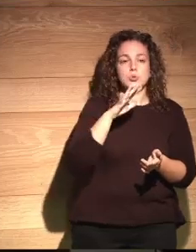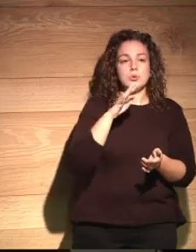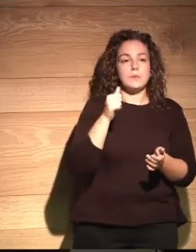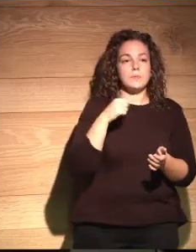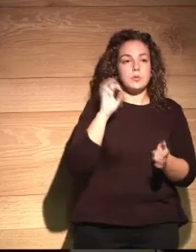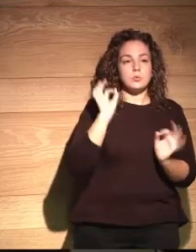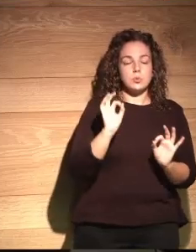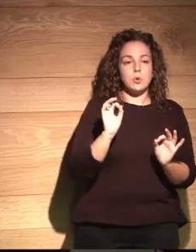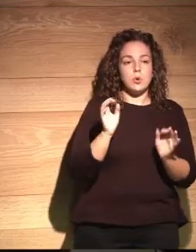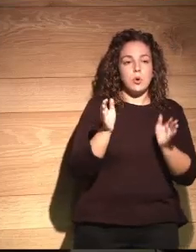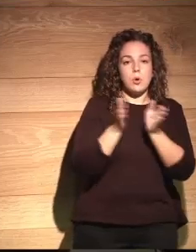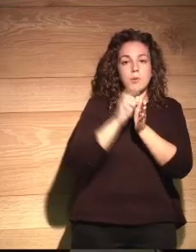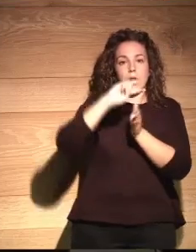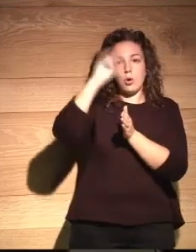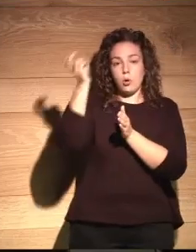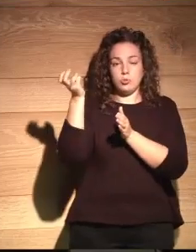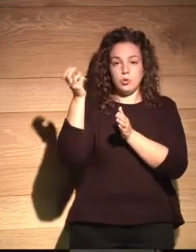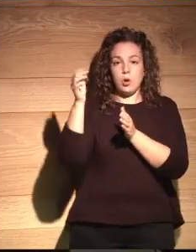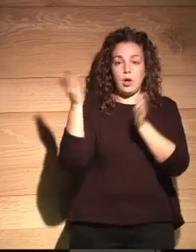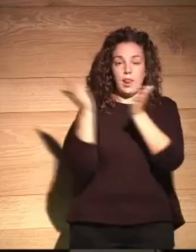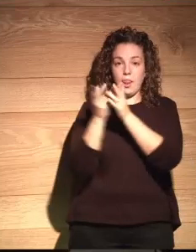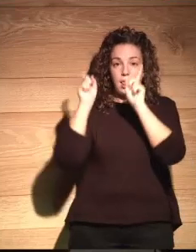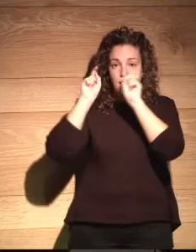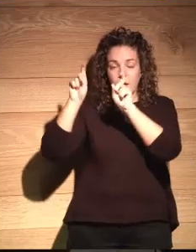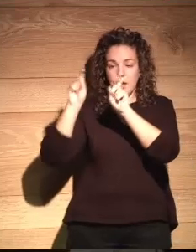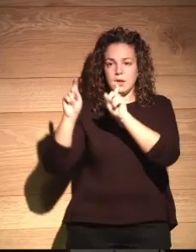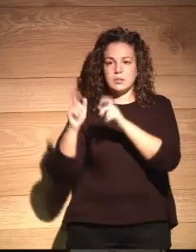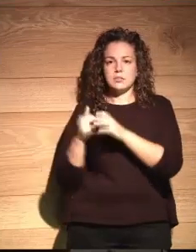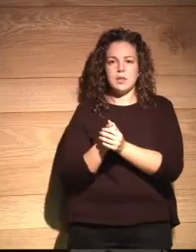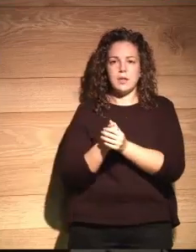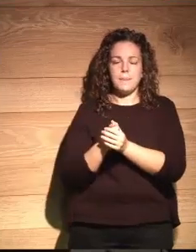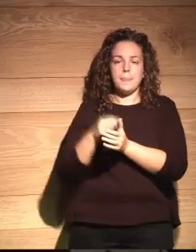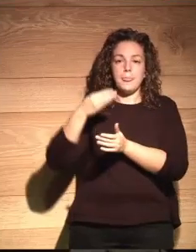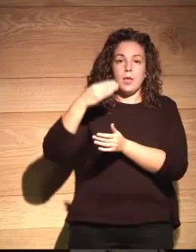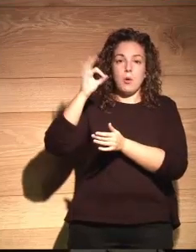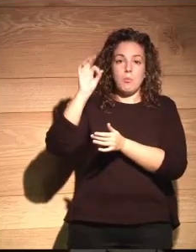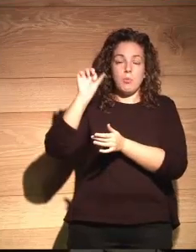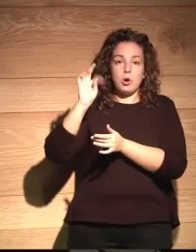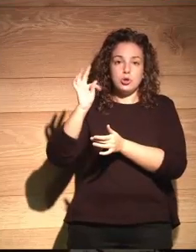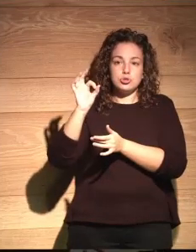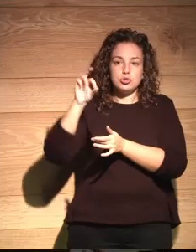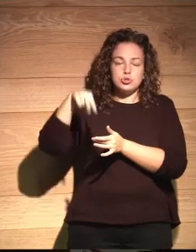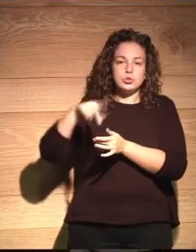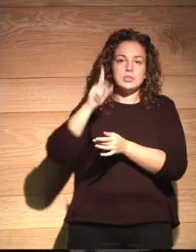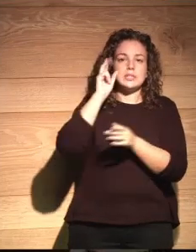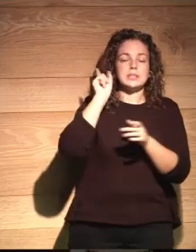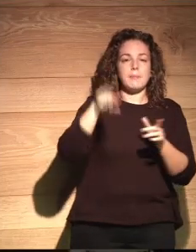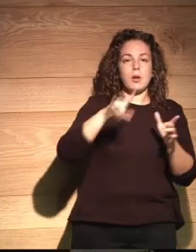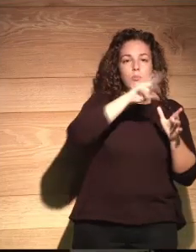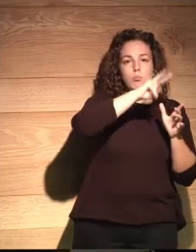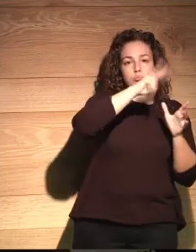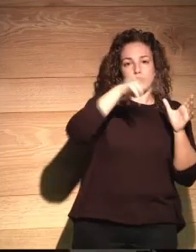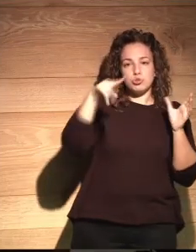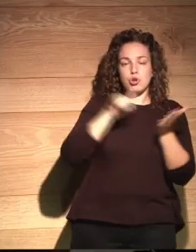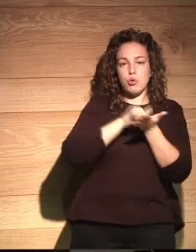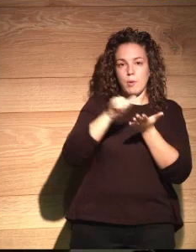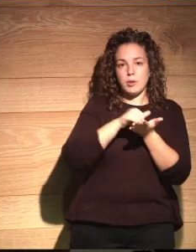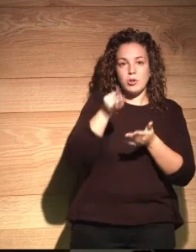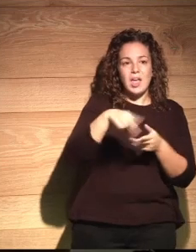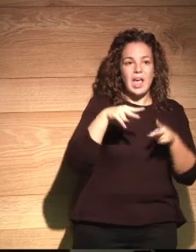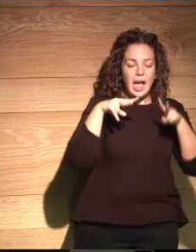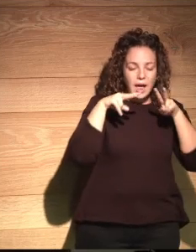at Northeastern in Boston, and this was at MoMA, the Museum of Modern Art in New York. And if you look at this, you can take all this data and analyze it. Again, this is an example of